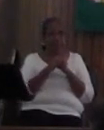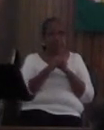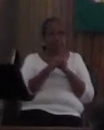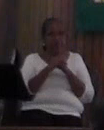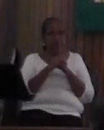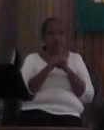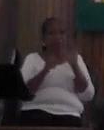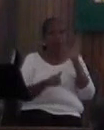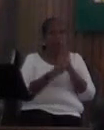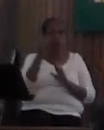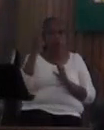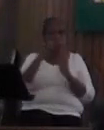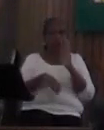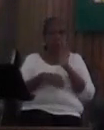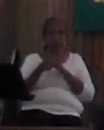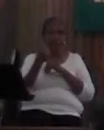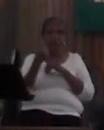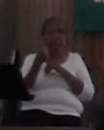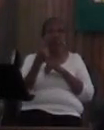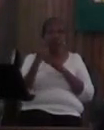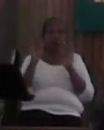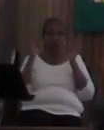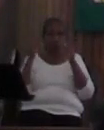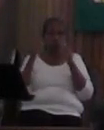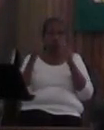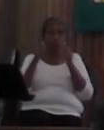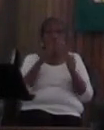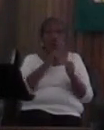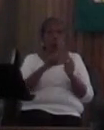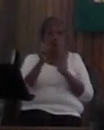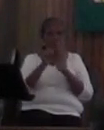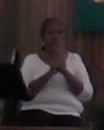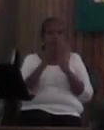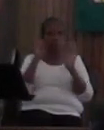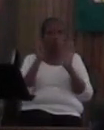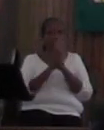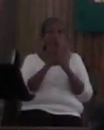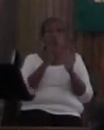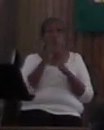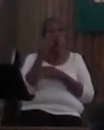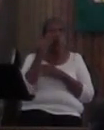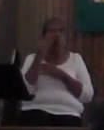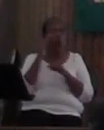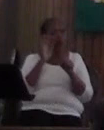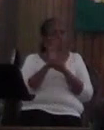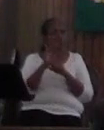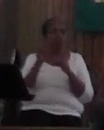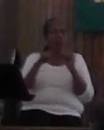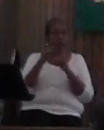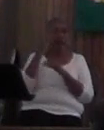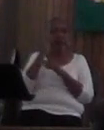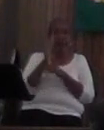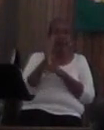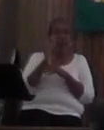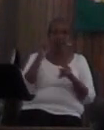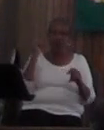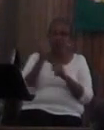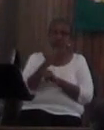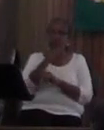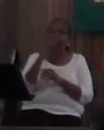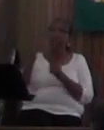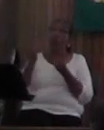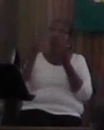Most of chapter 11 is dedicated to the Old Testament witnesses who knew enough about God to trust and obey